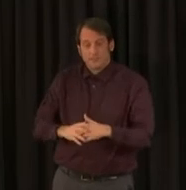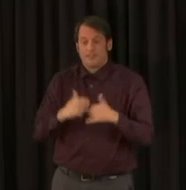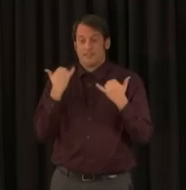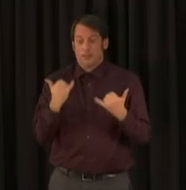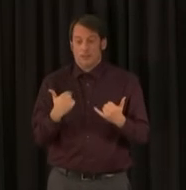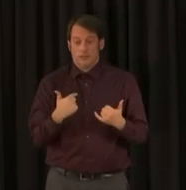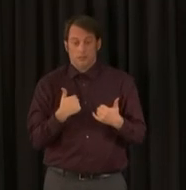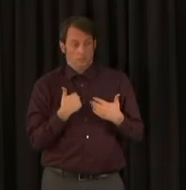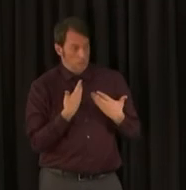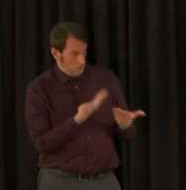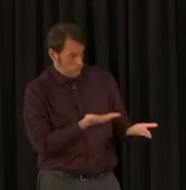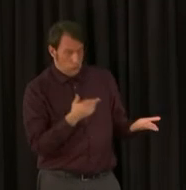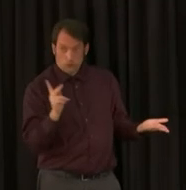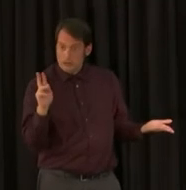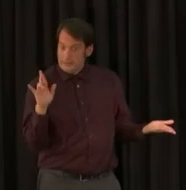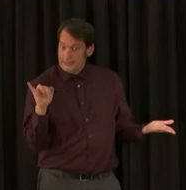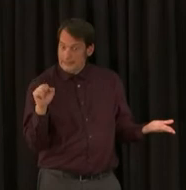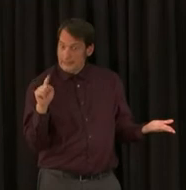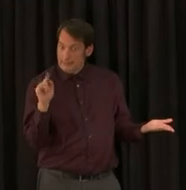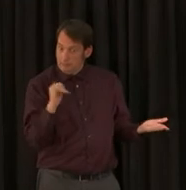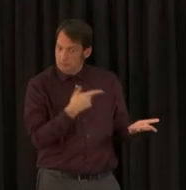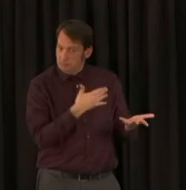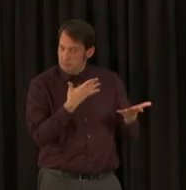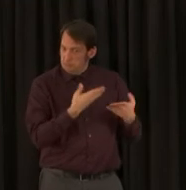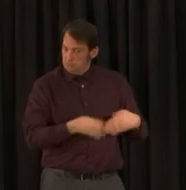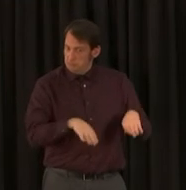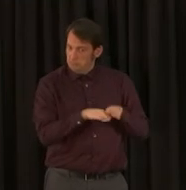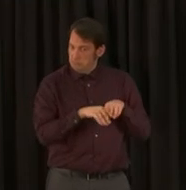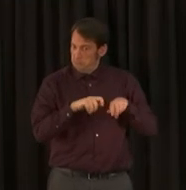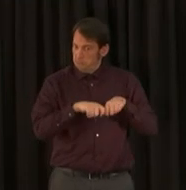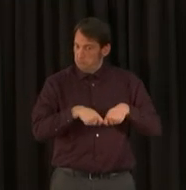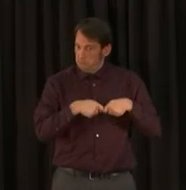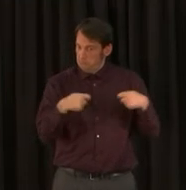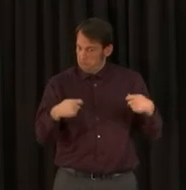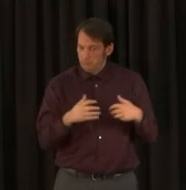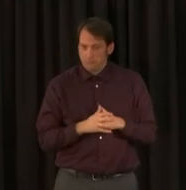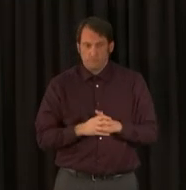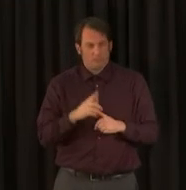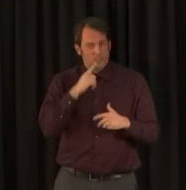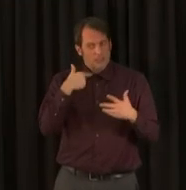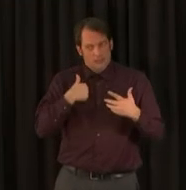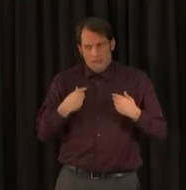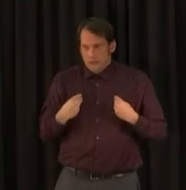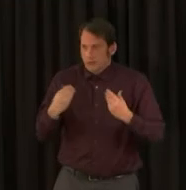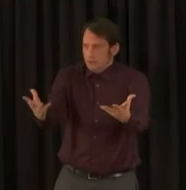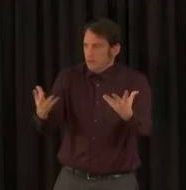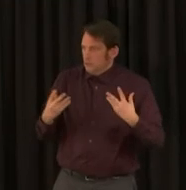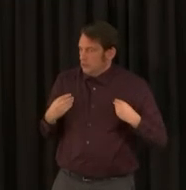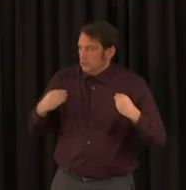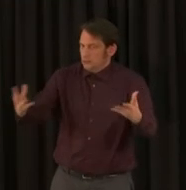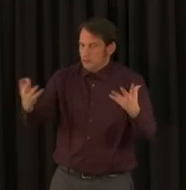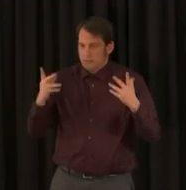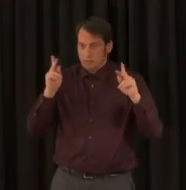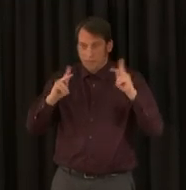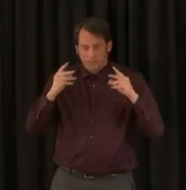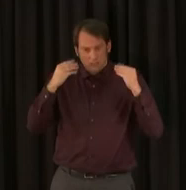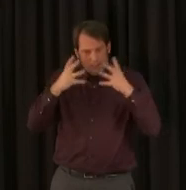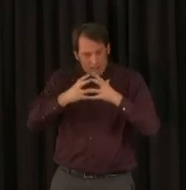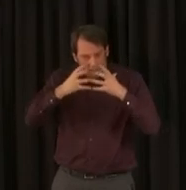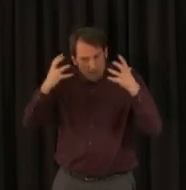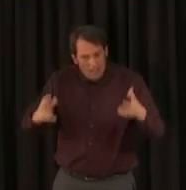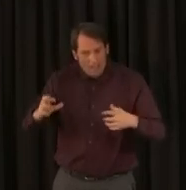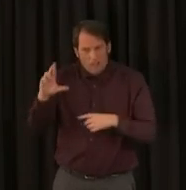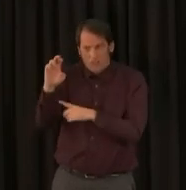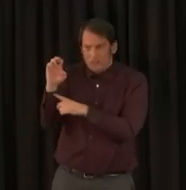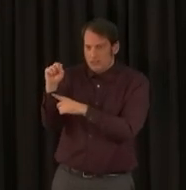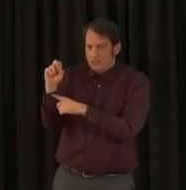today, any other advice? I know we keep giving folks a lot of different resources to go to, kind of navigating, as we